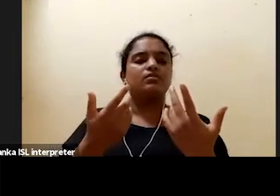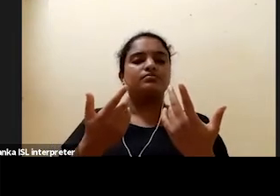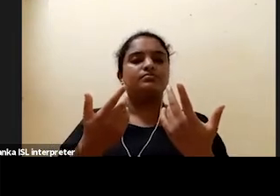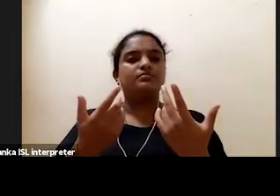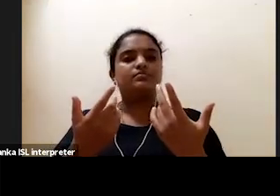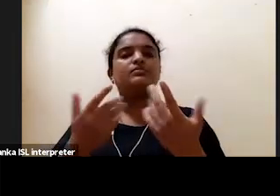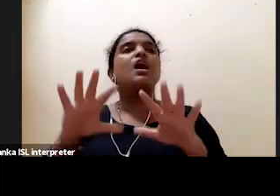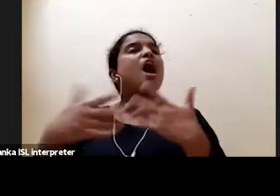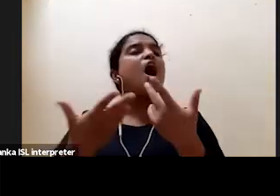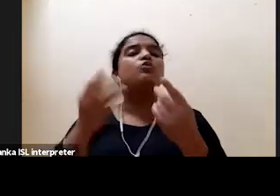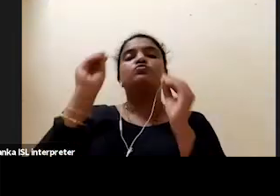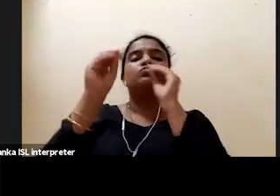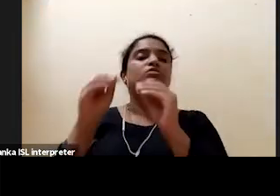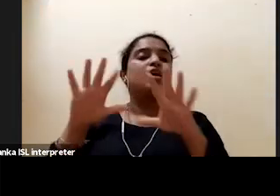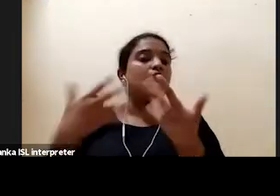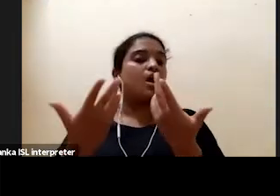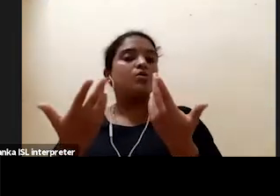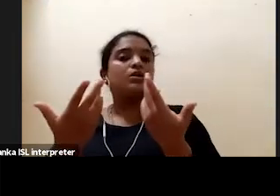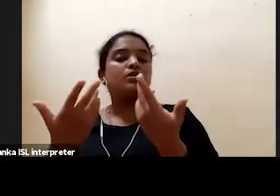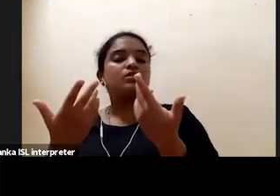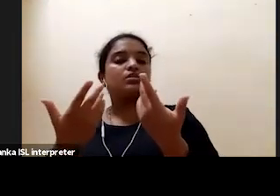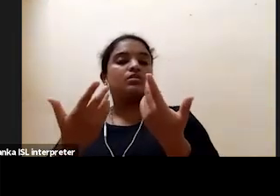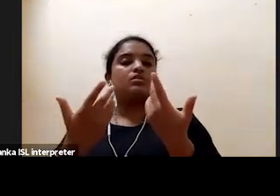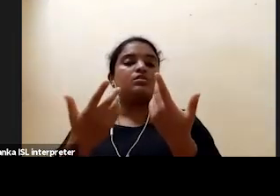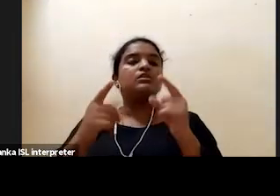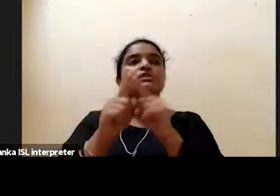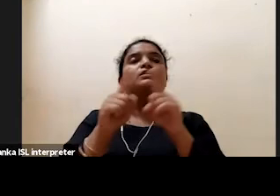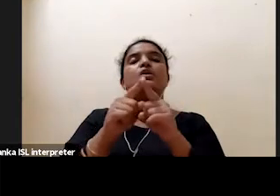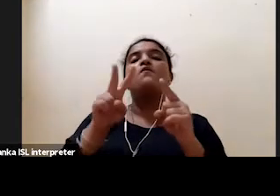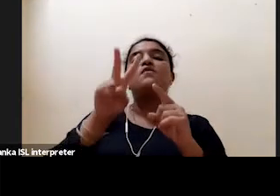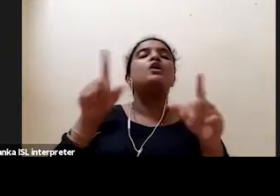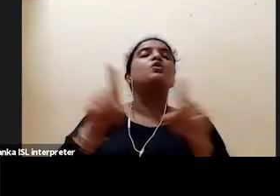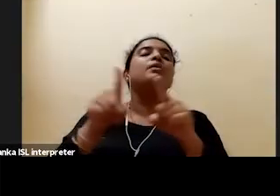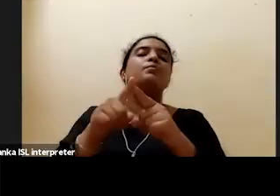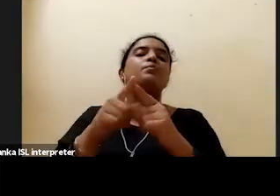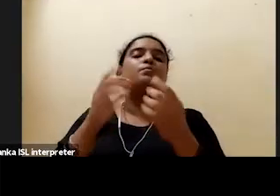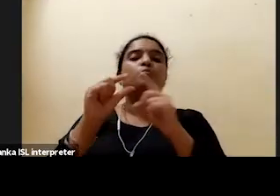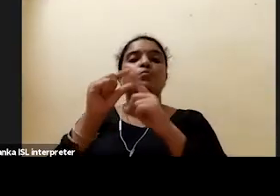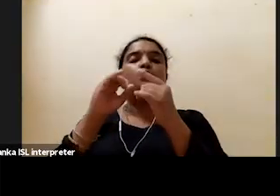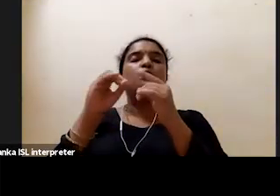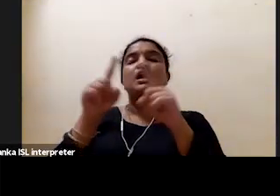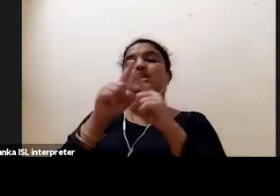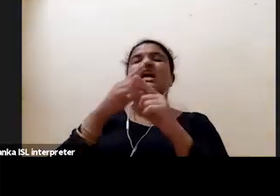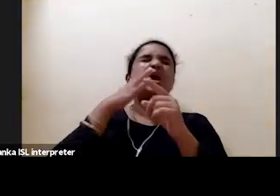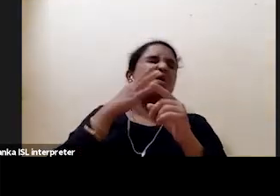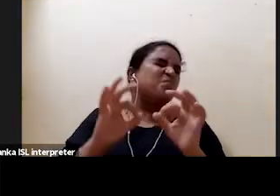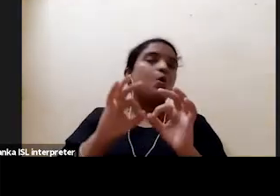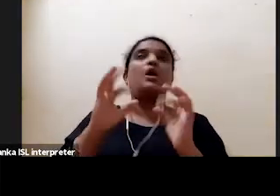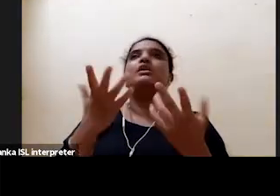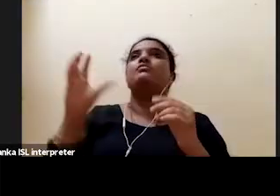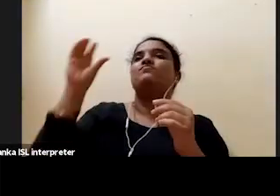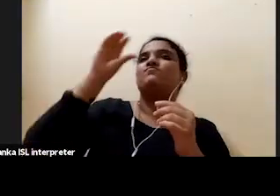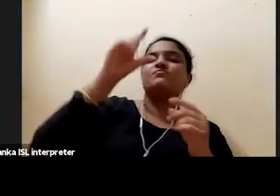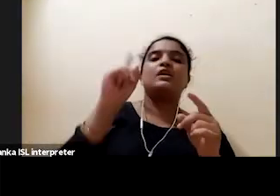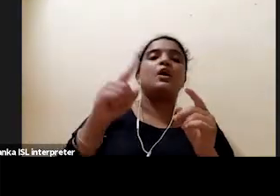how do you do this? So one is provide valuable information in your post, and that should be shared right at the beginning